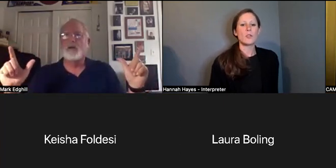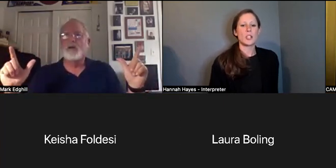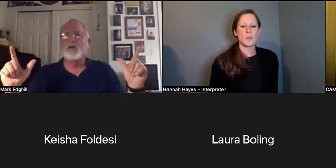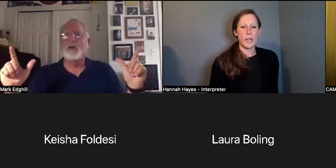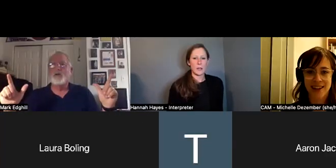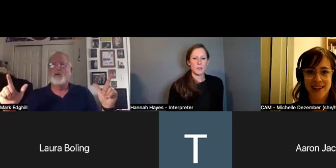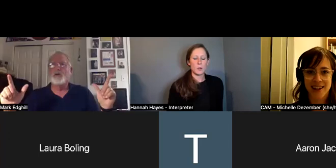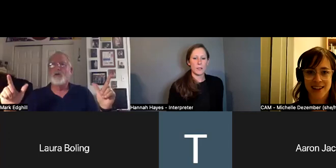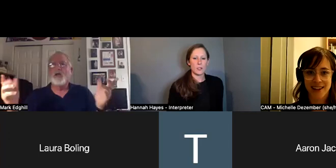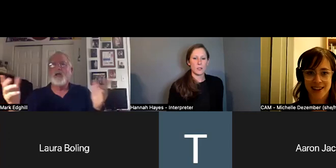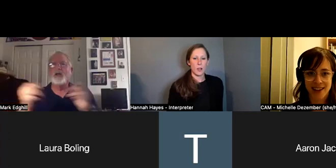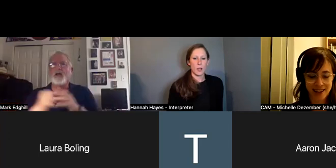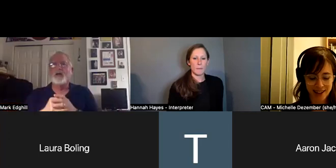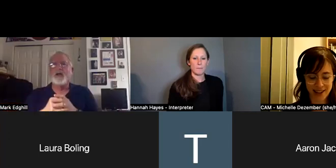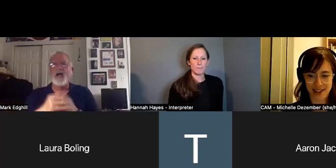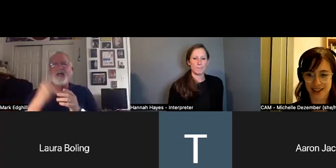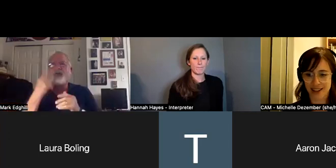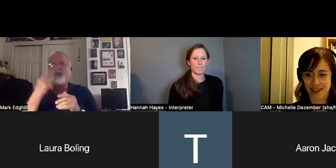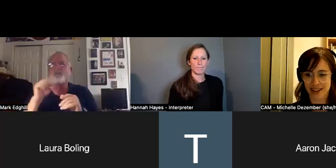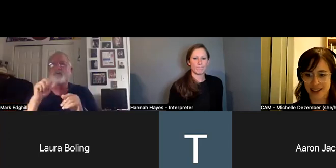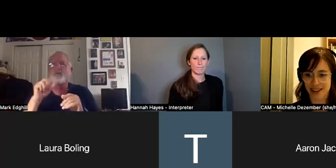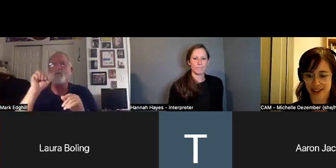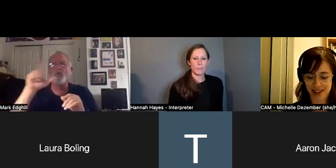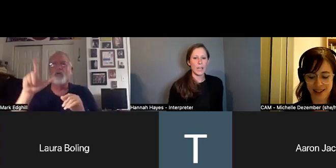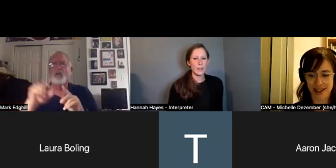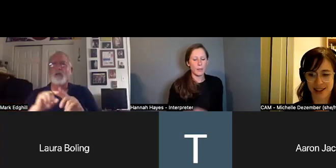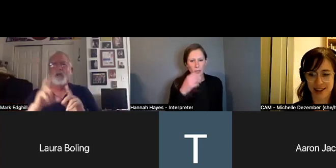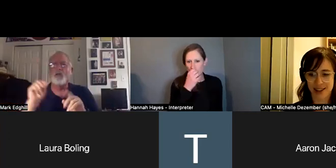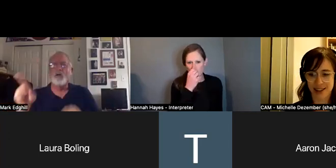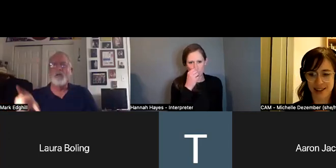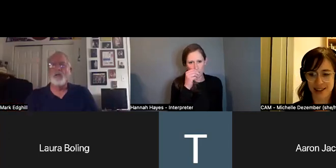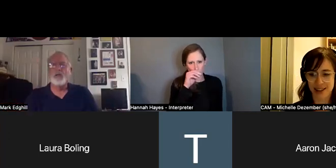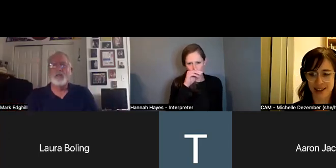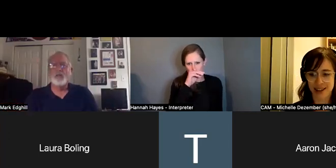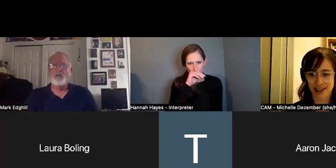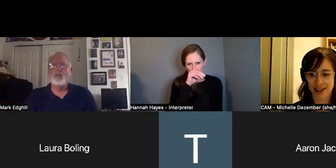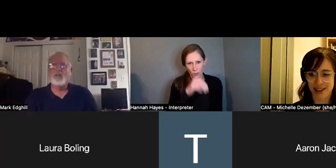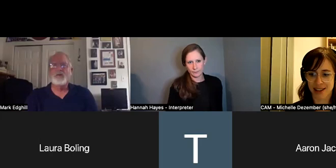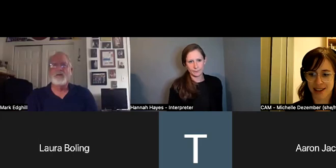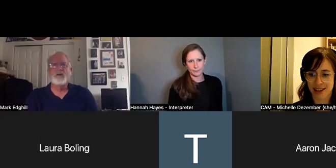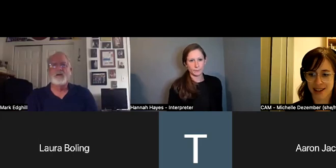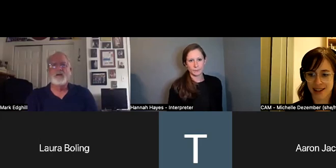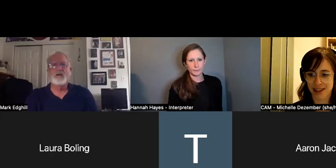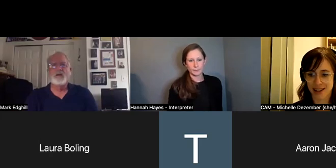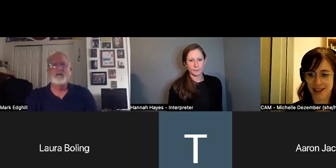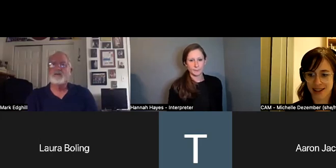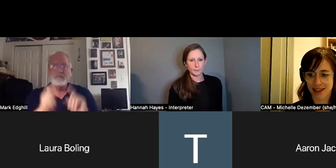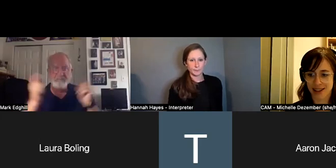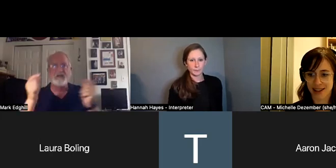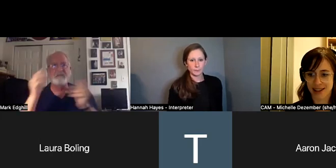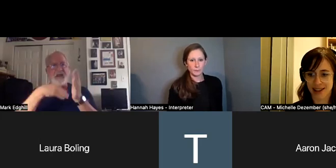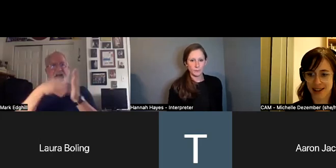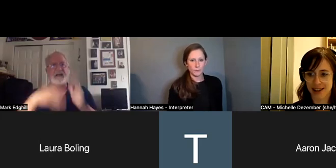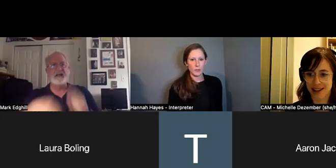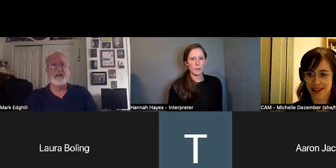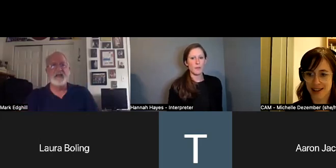a huge display. It was more of like just. I didn't think it was a mural. I didn't think that it was a mural at all. It's a